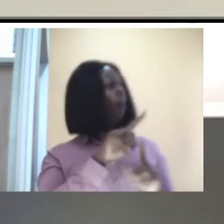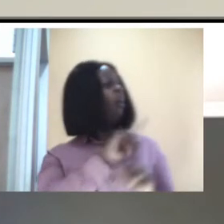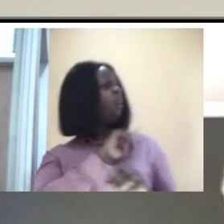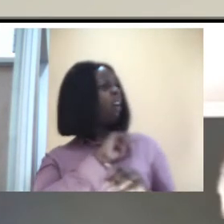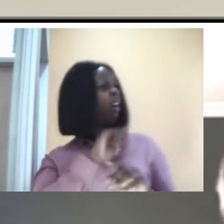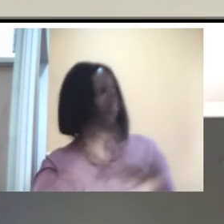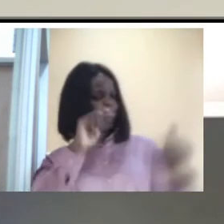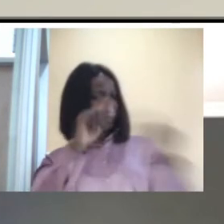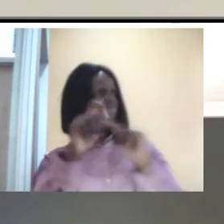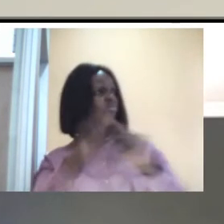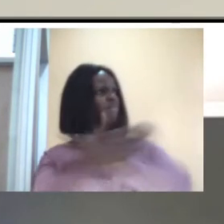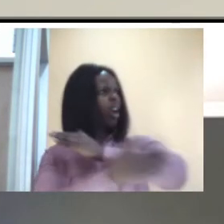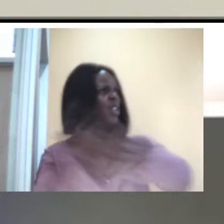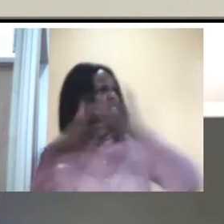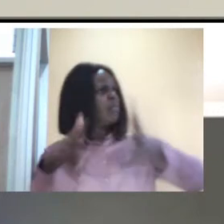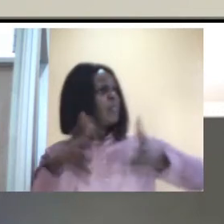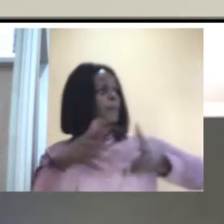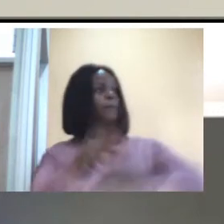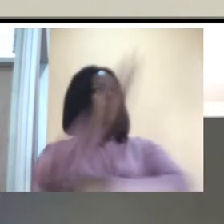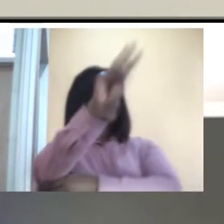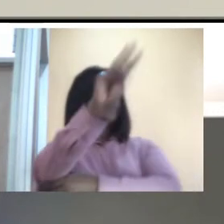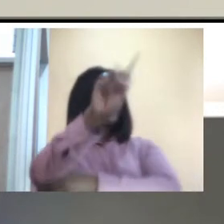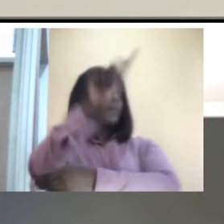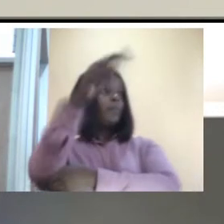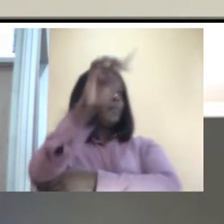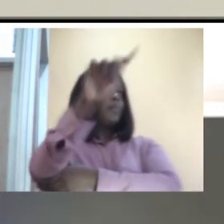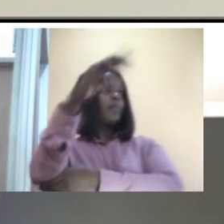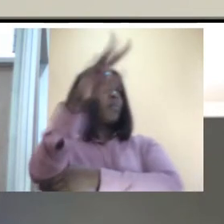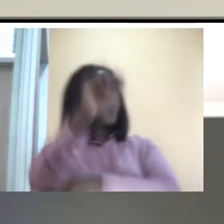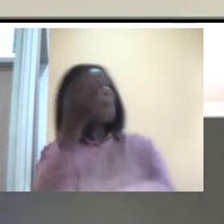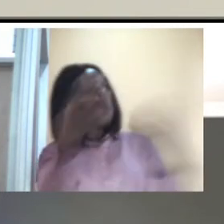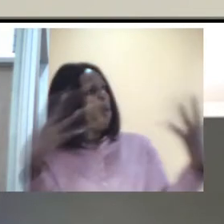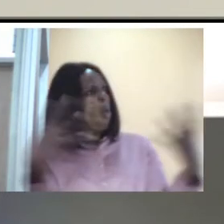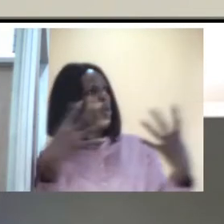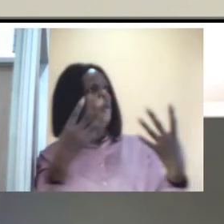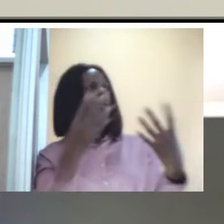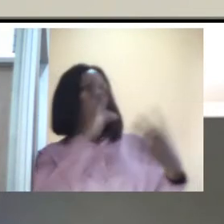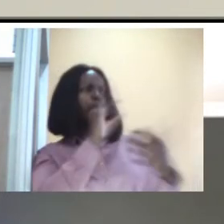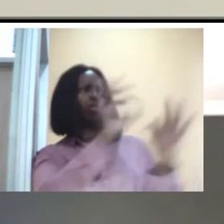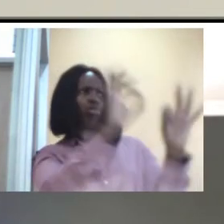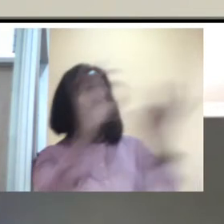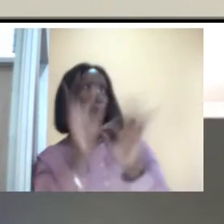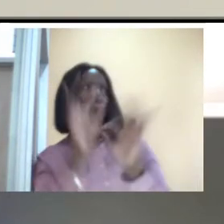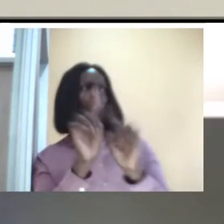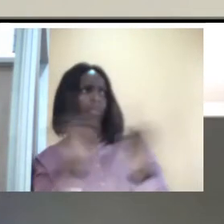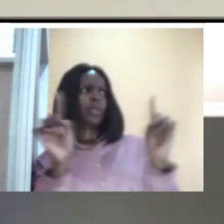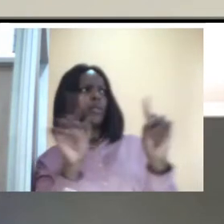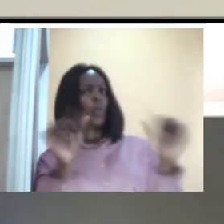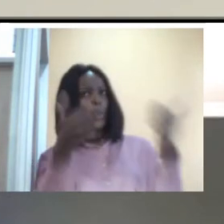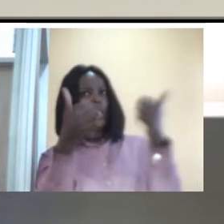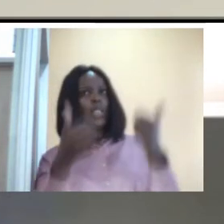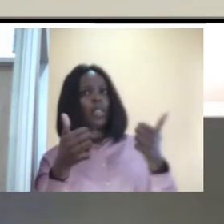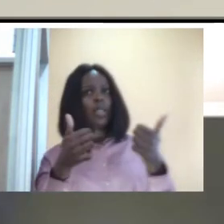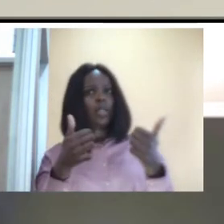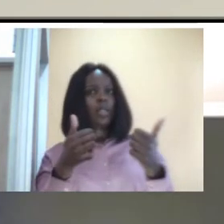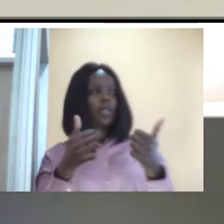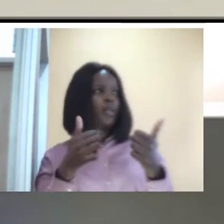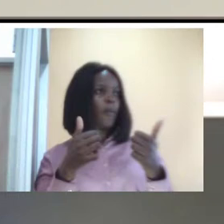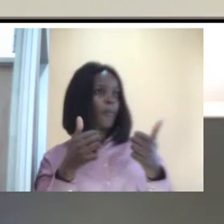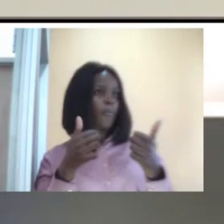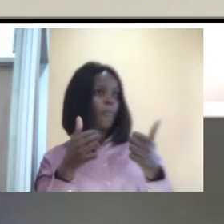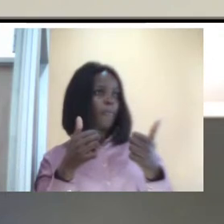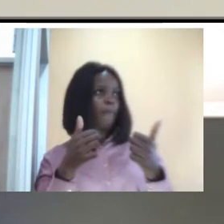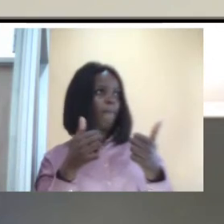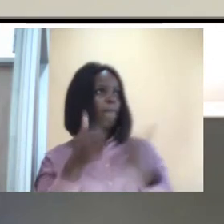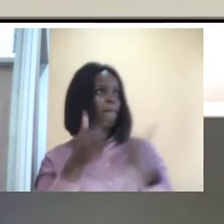this country around? Honorable Mteta, most of what you said was spot on, but it must be great to have someone to write your